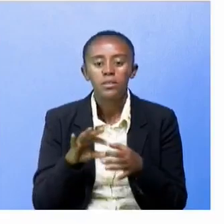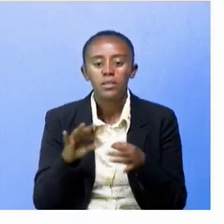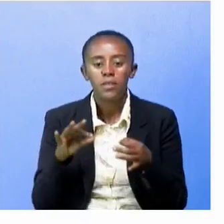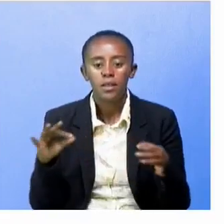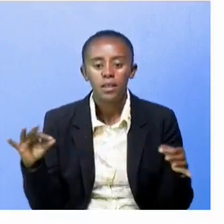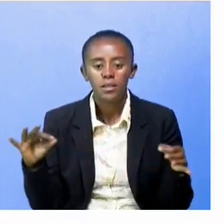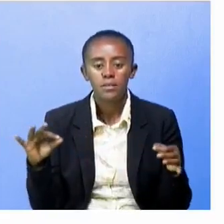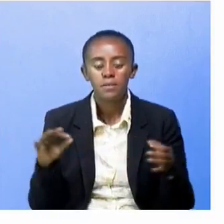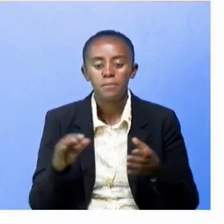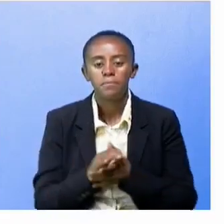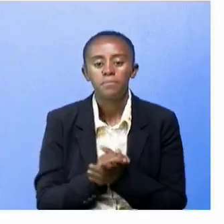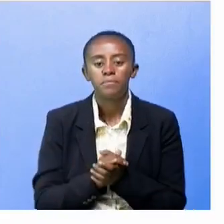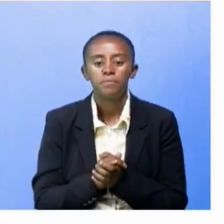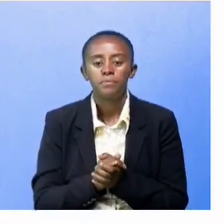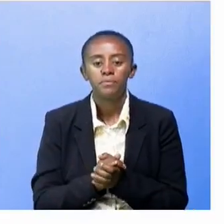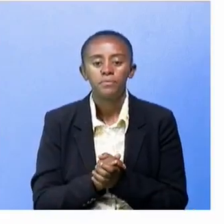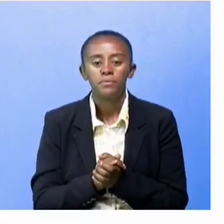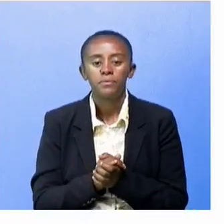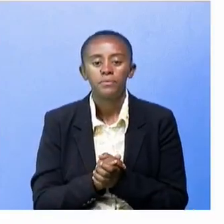sentence.